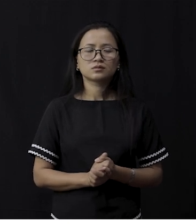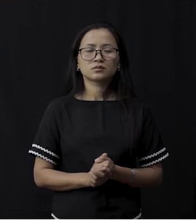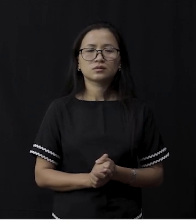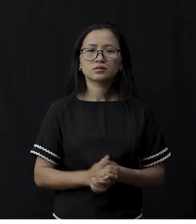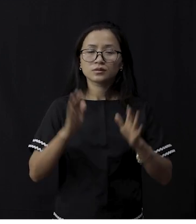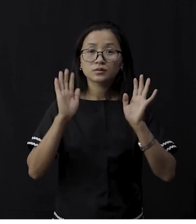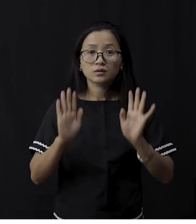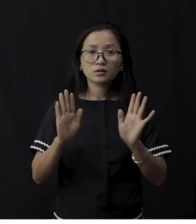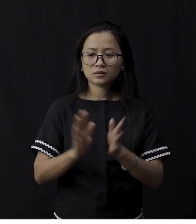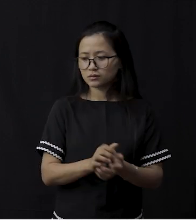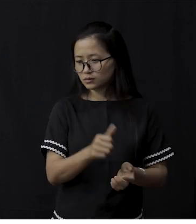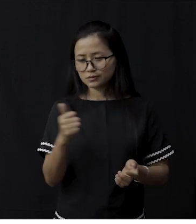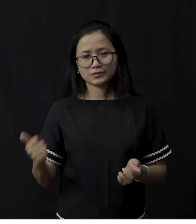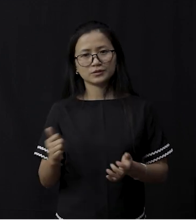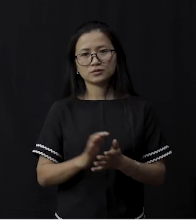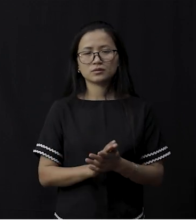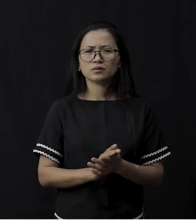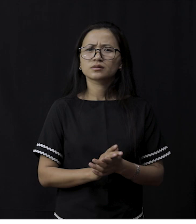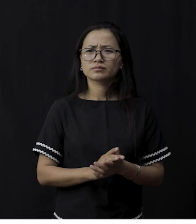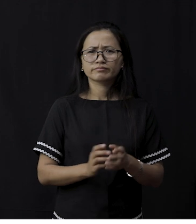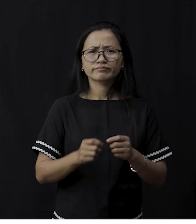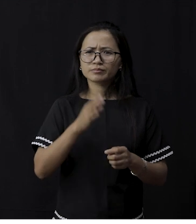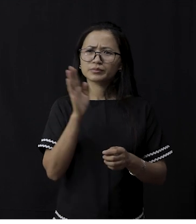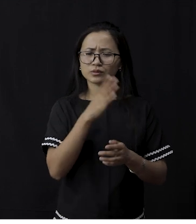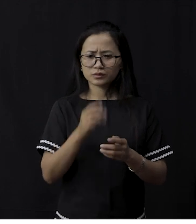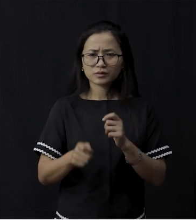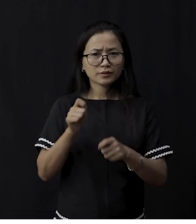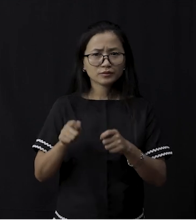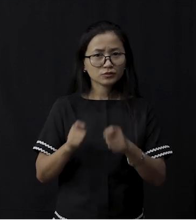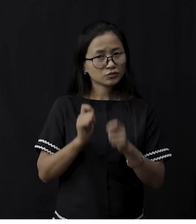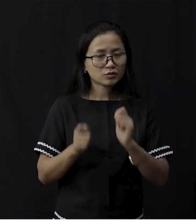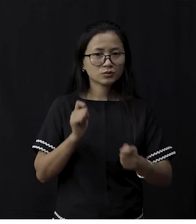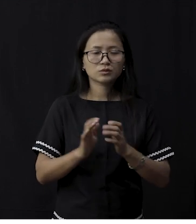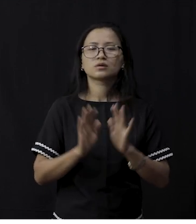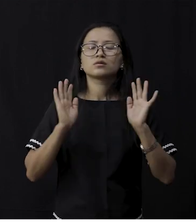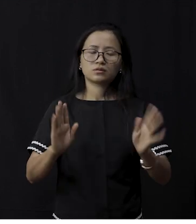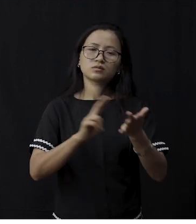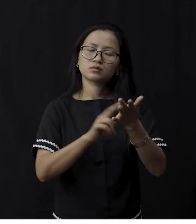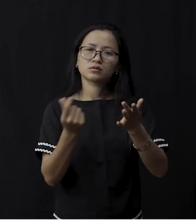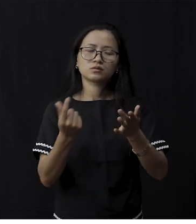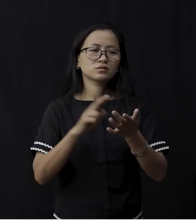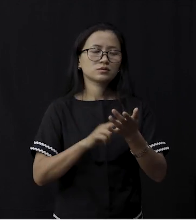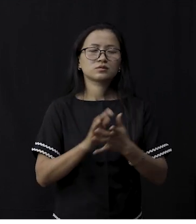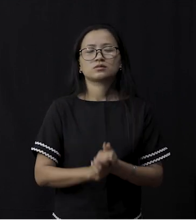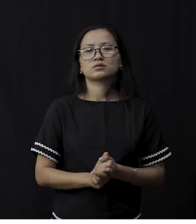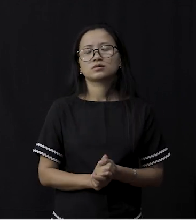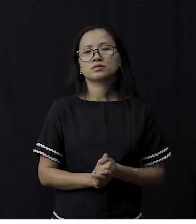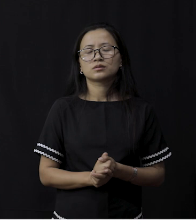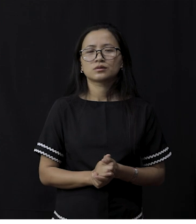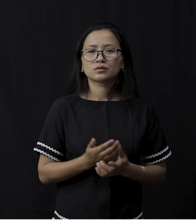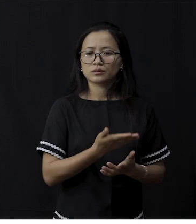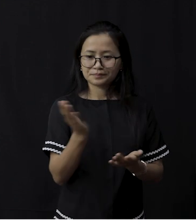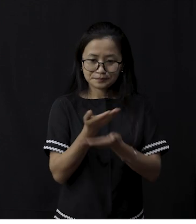So if you have any other instrument like drums, so drums would also be a noun because again, there